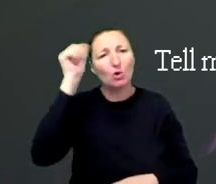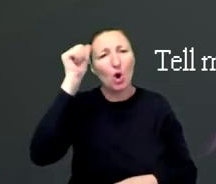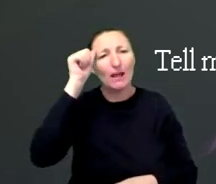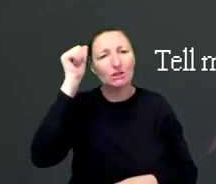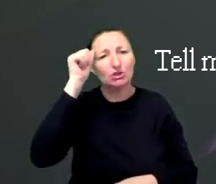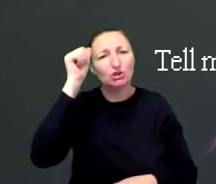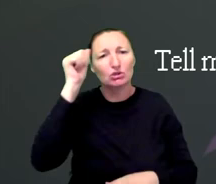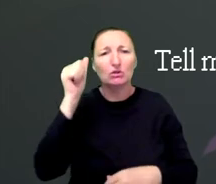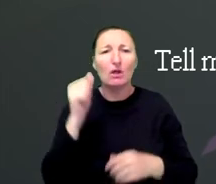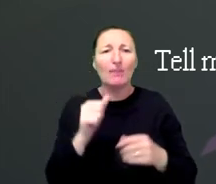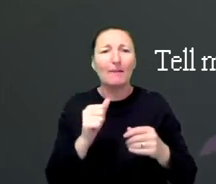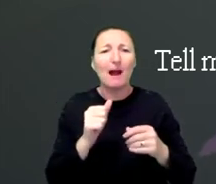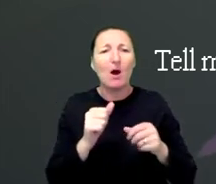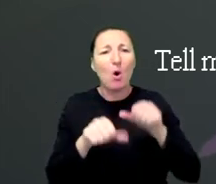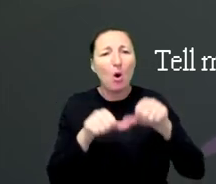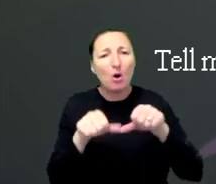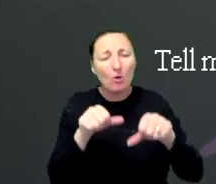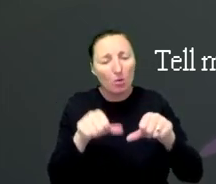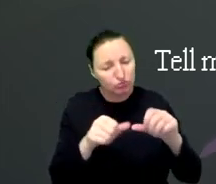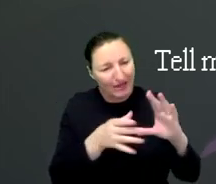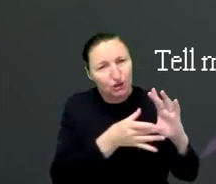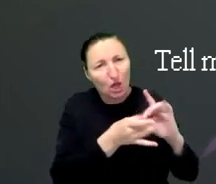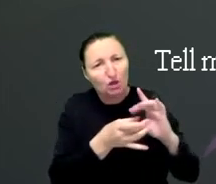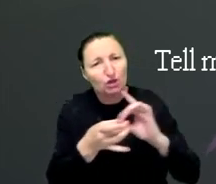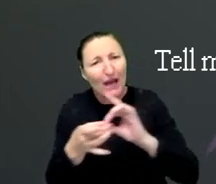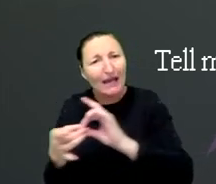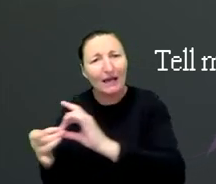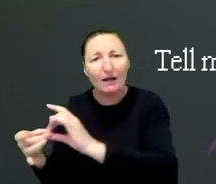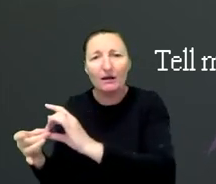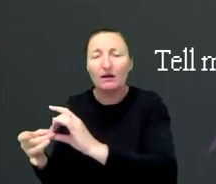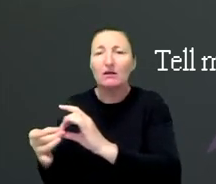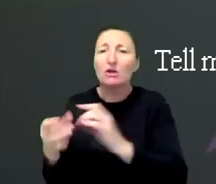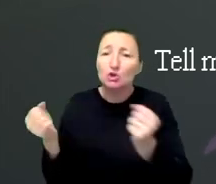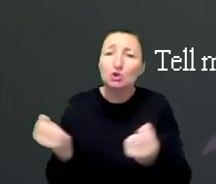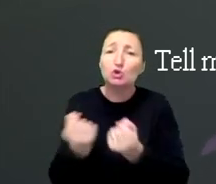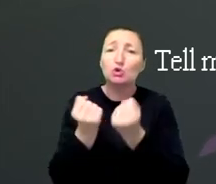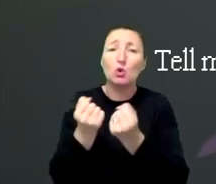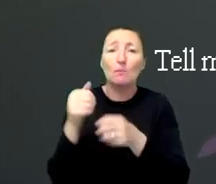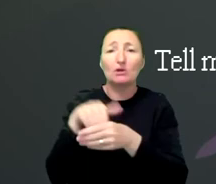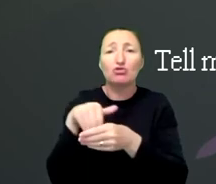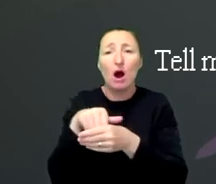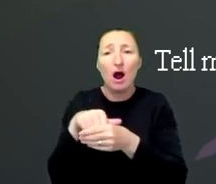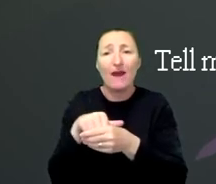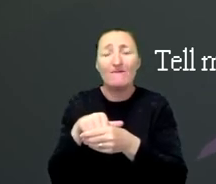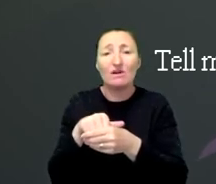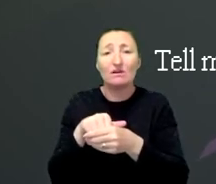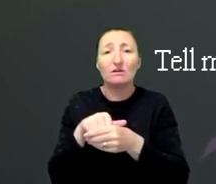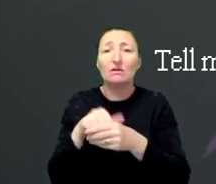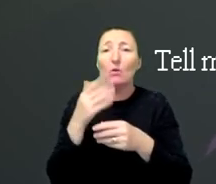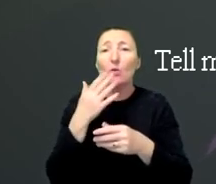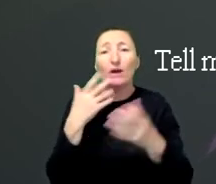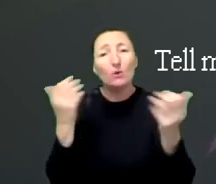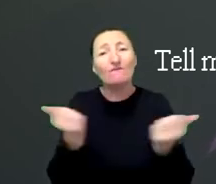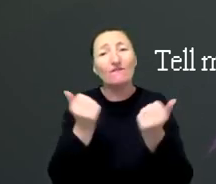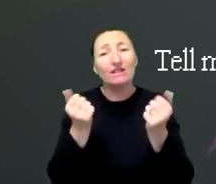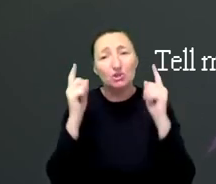this stuff, it is often like super dry coming out of academia in this like very